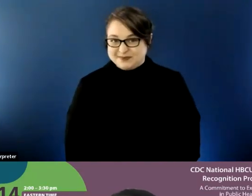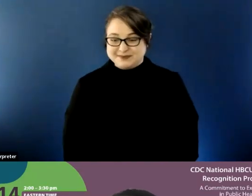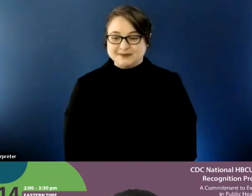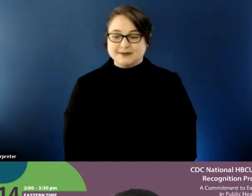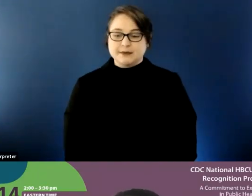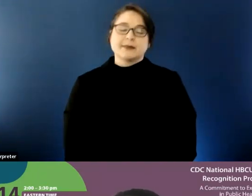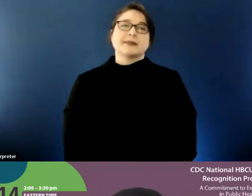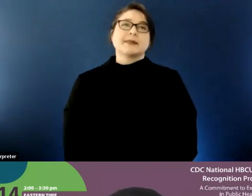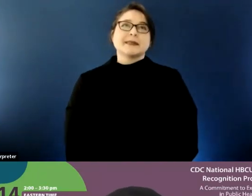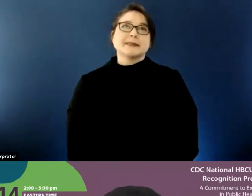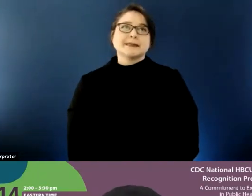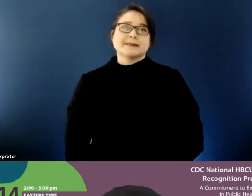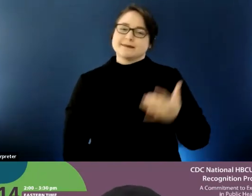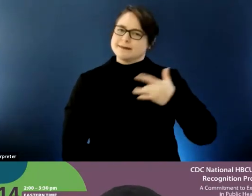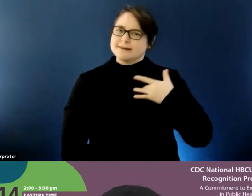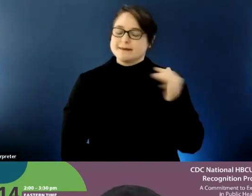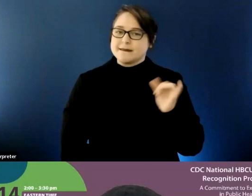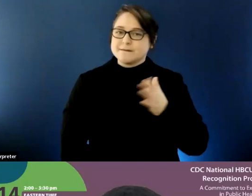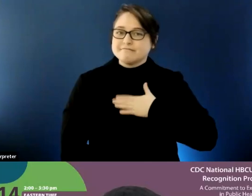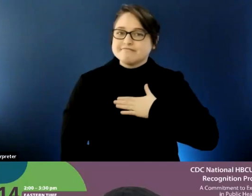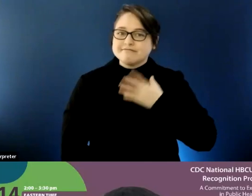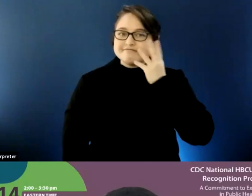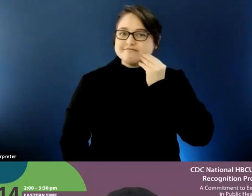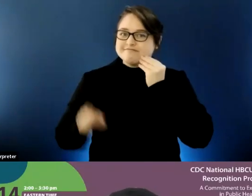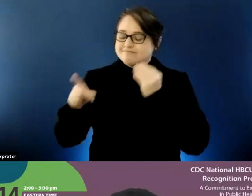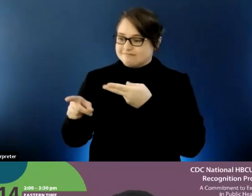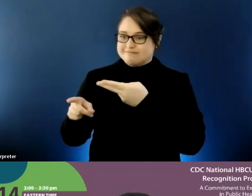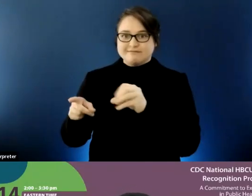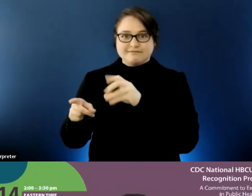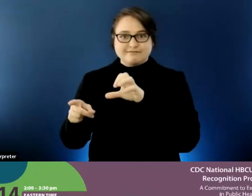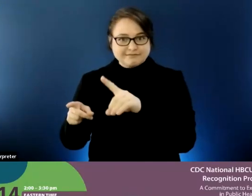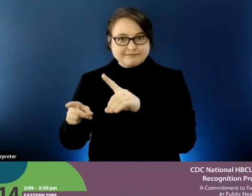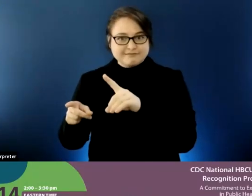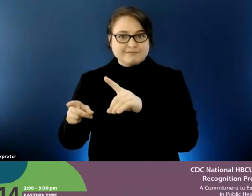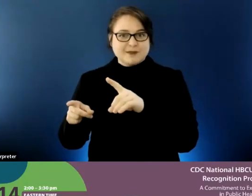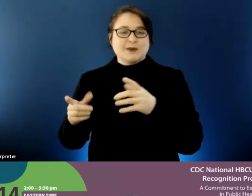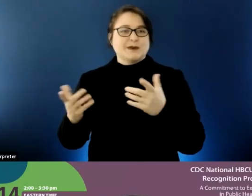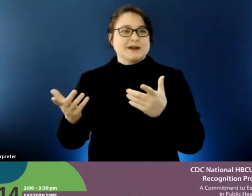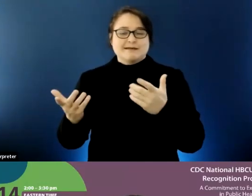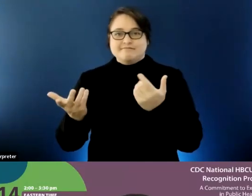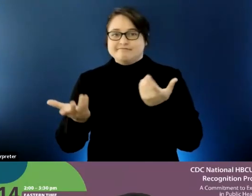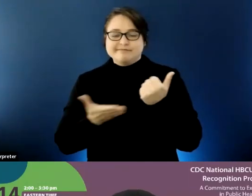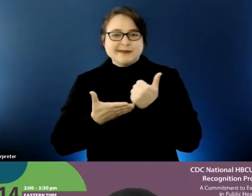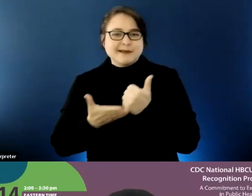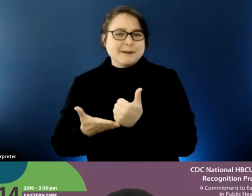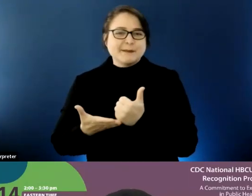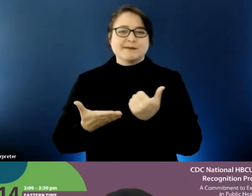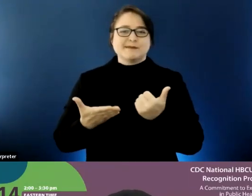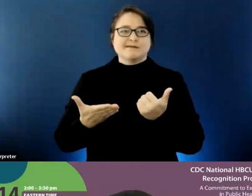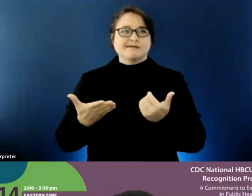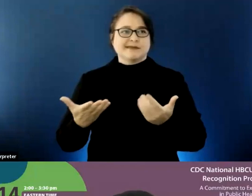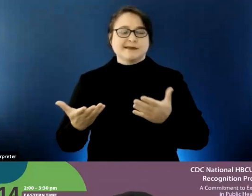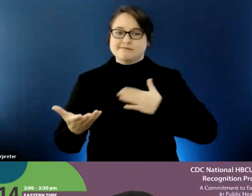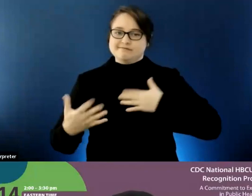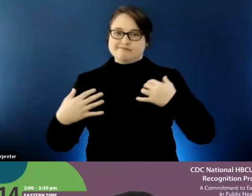I feel like my experience at Howard in DC, it helped foster and helped like build up my